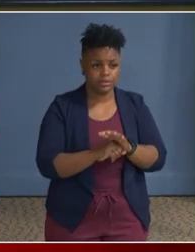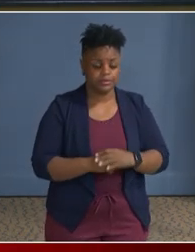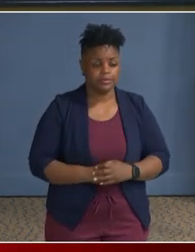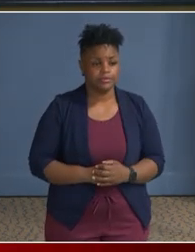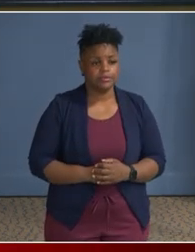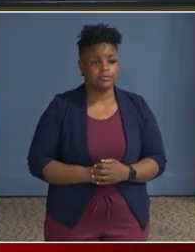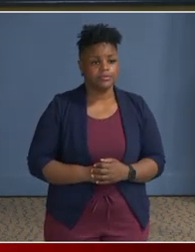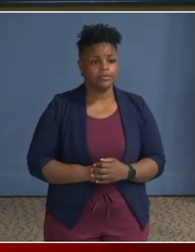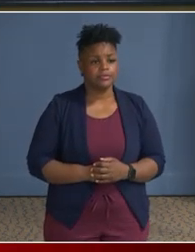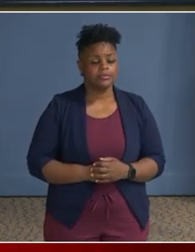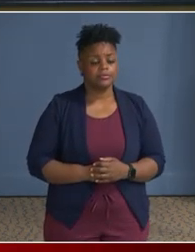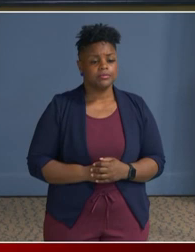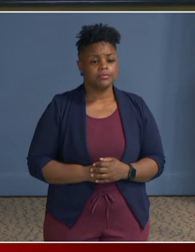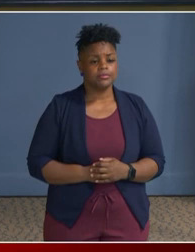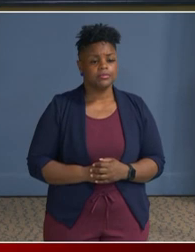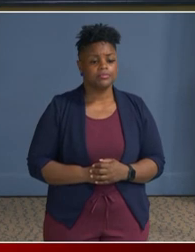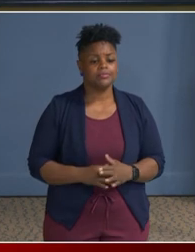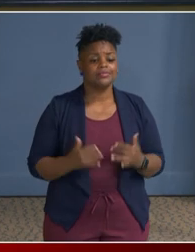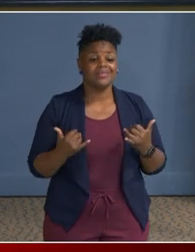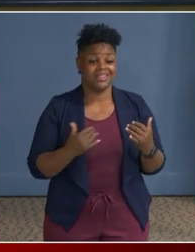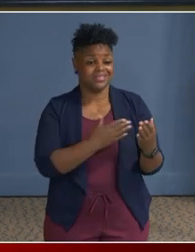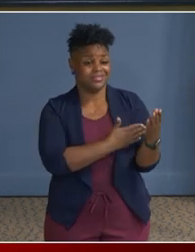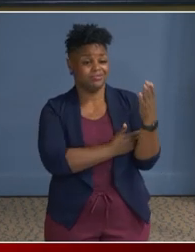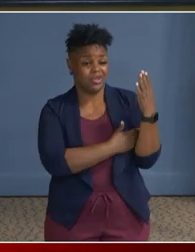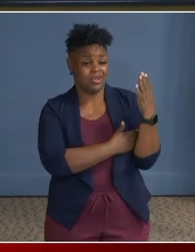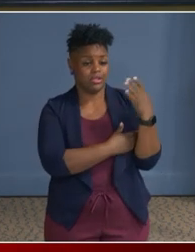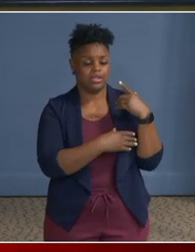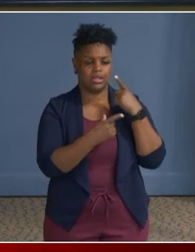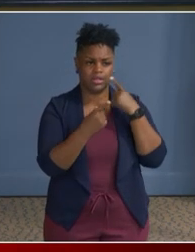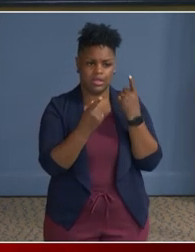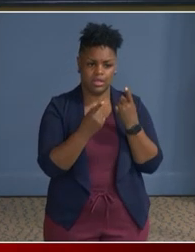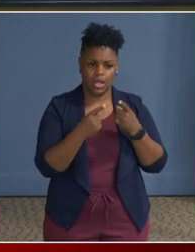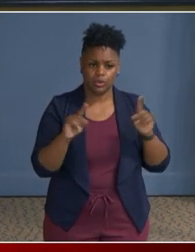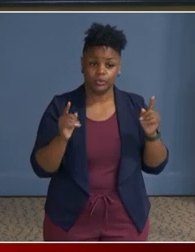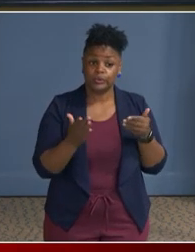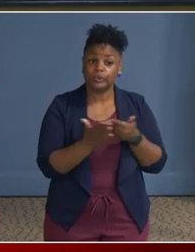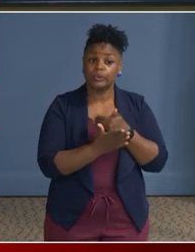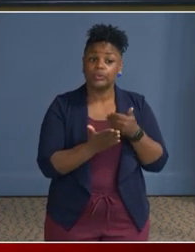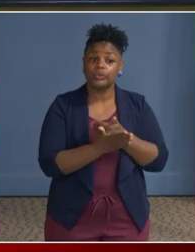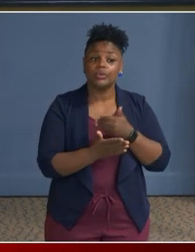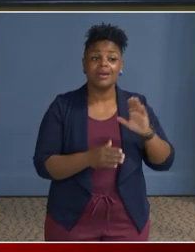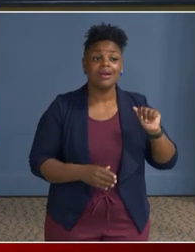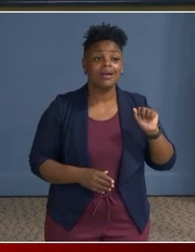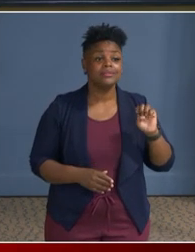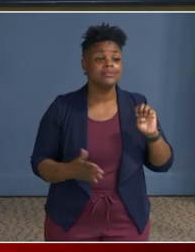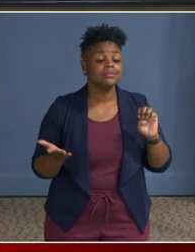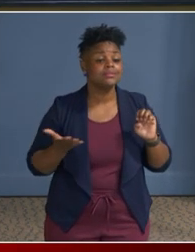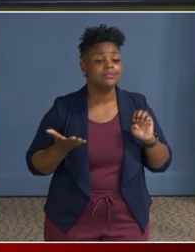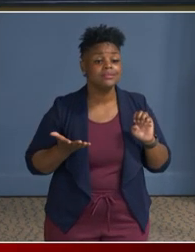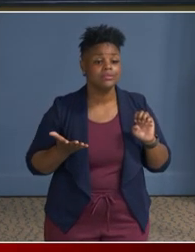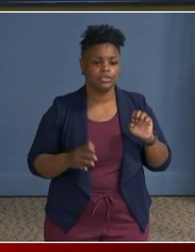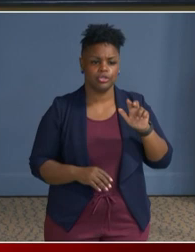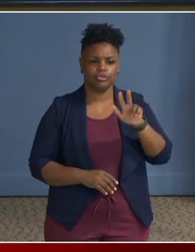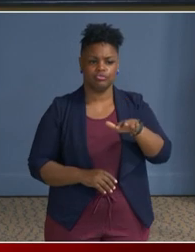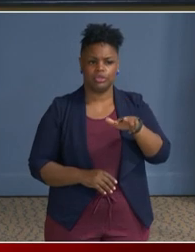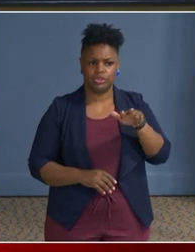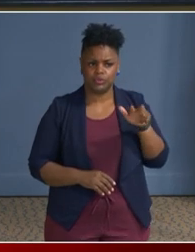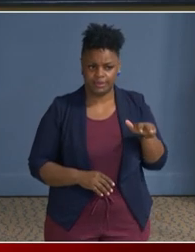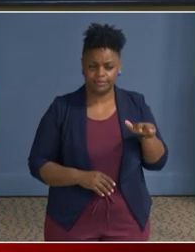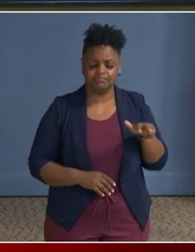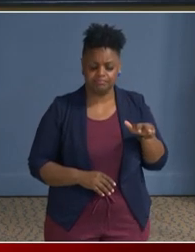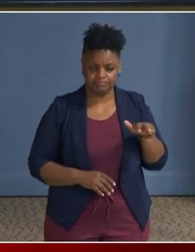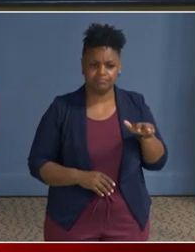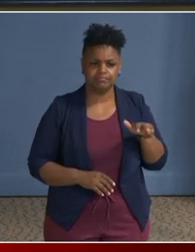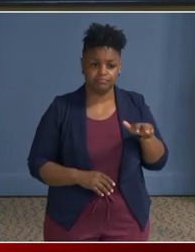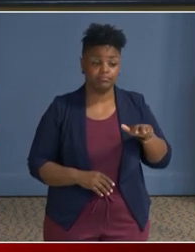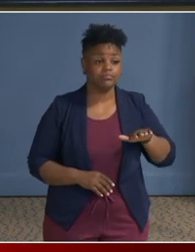COVID-19. Today, this morning, we announced 33 new cases, and 2 more Washingtonians have